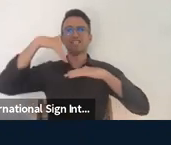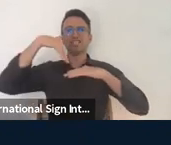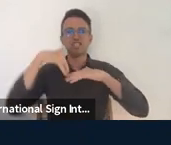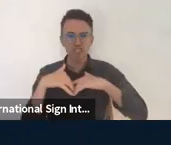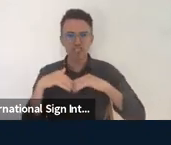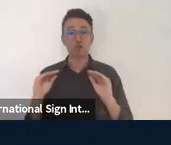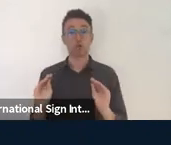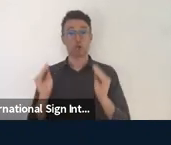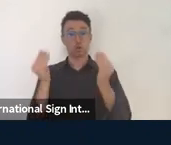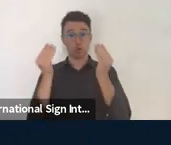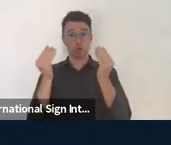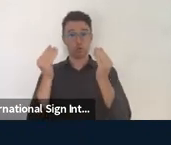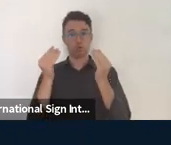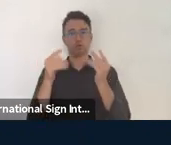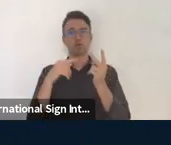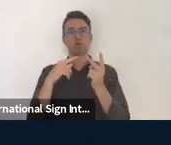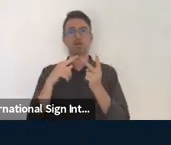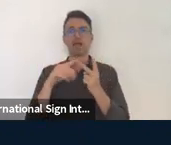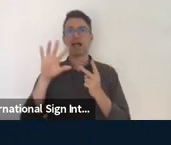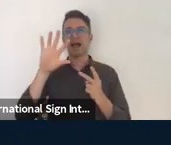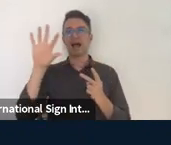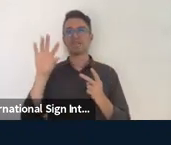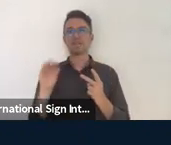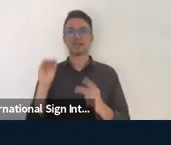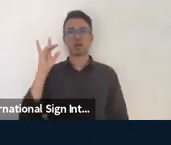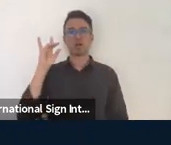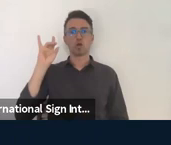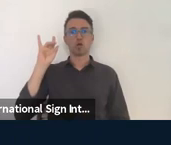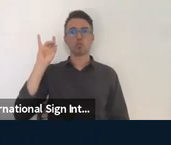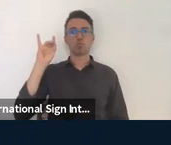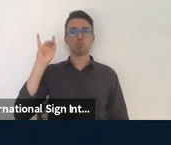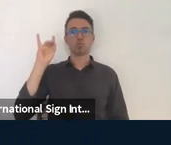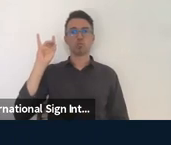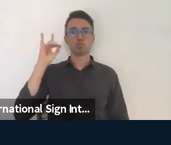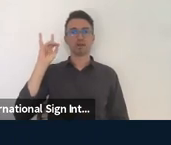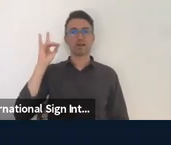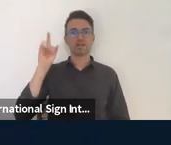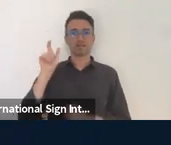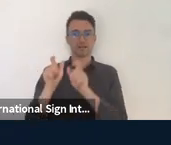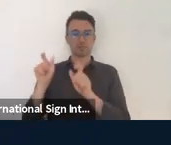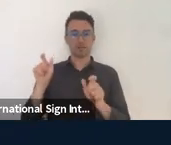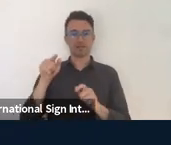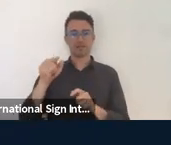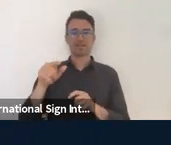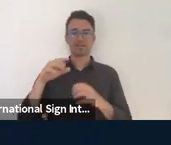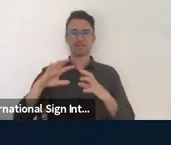leave the floor to Ms. Tabita Mendes and Mr. Alvaro Churichuri. Buenos días.